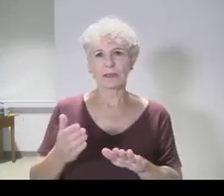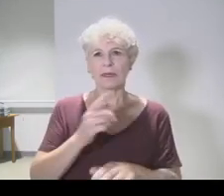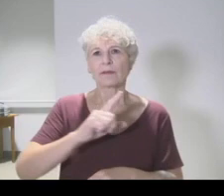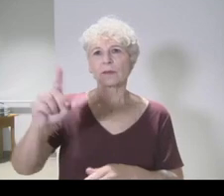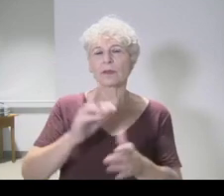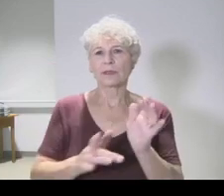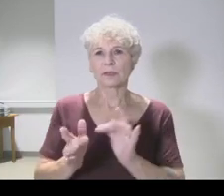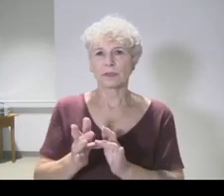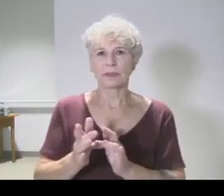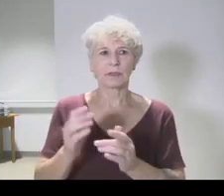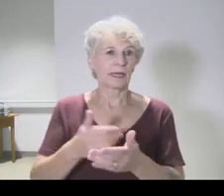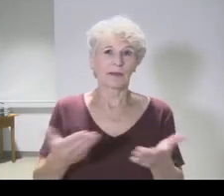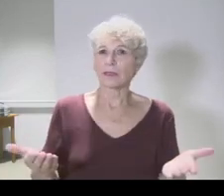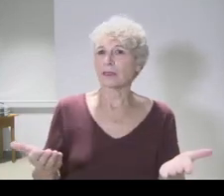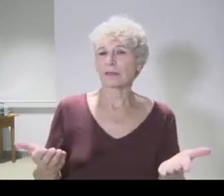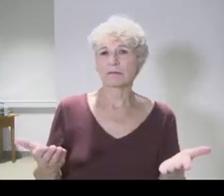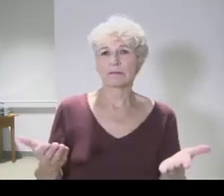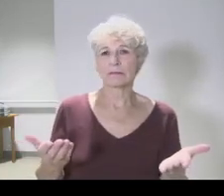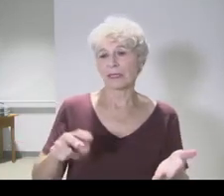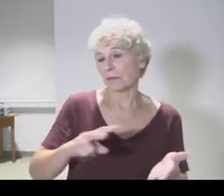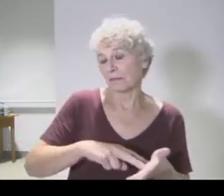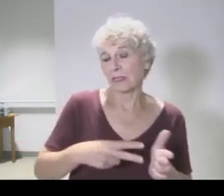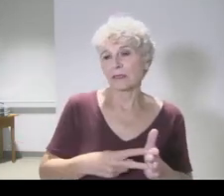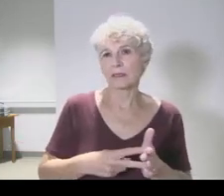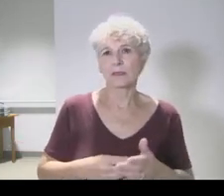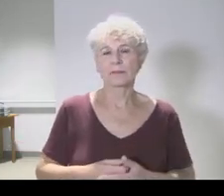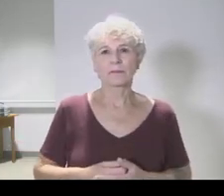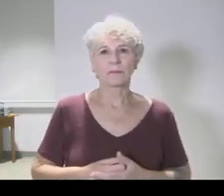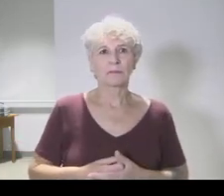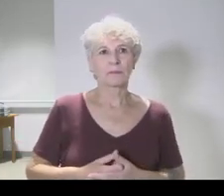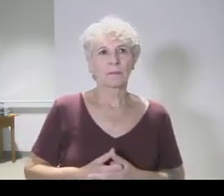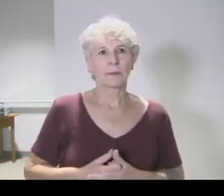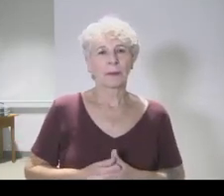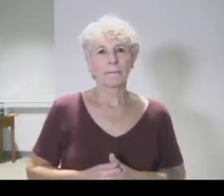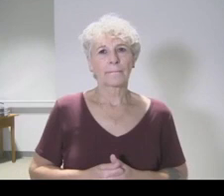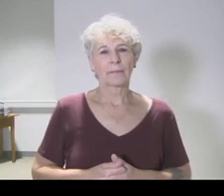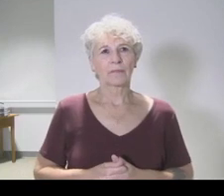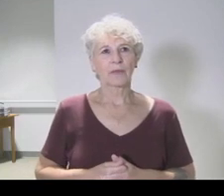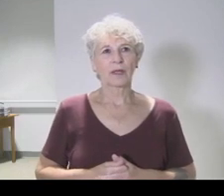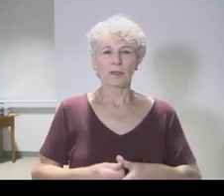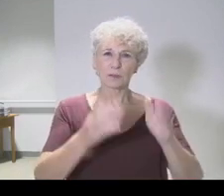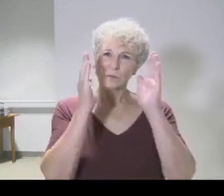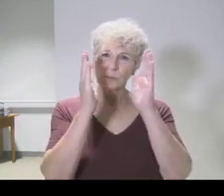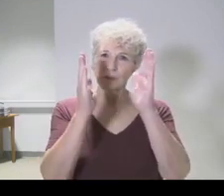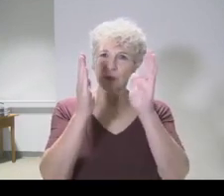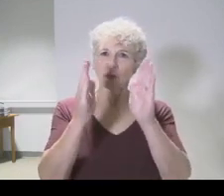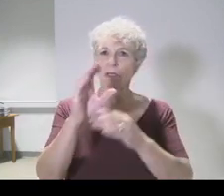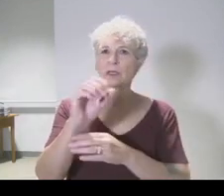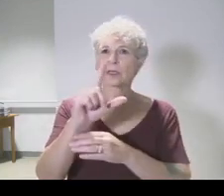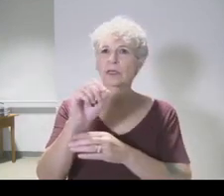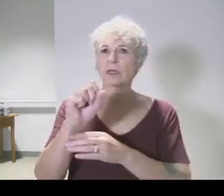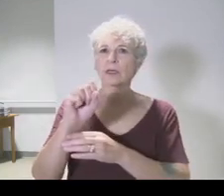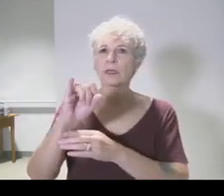Jesus Christ and all that it accomplished for us. I'd like to turn our attention just for a minute or two to Colossians chapter